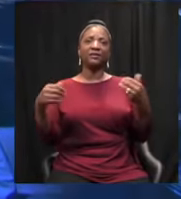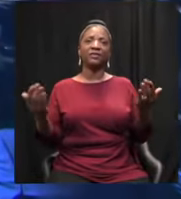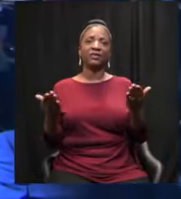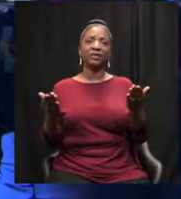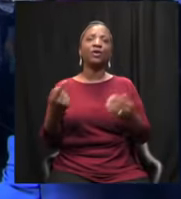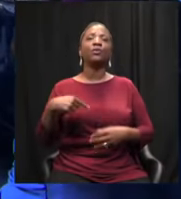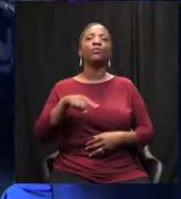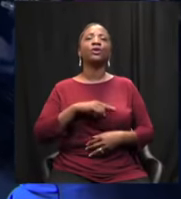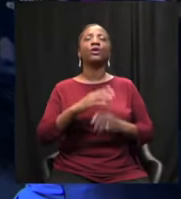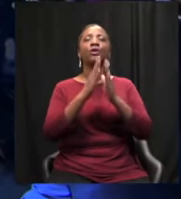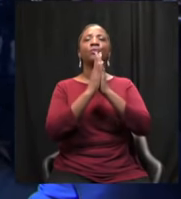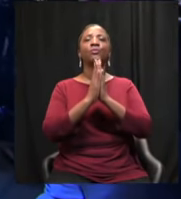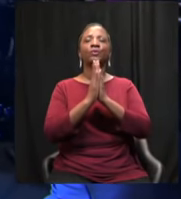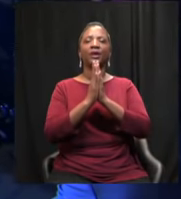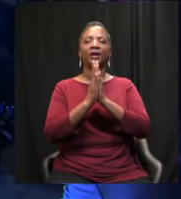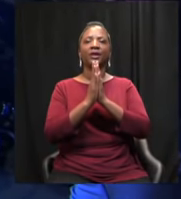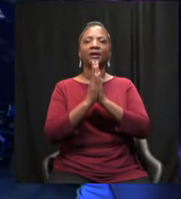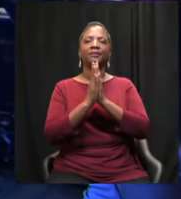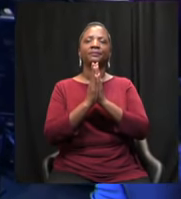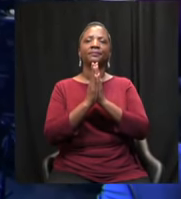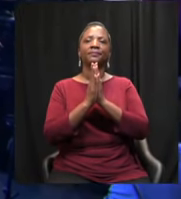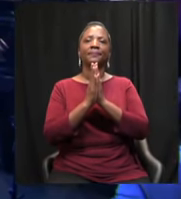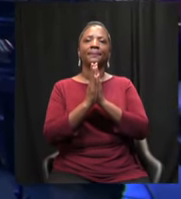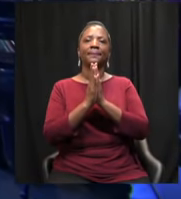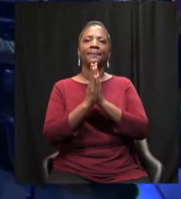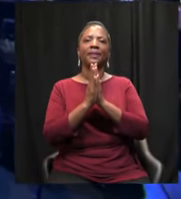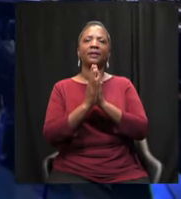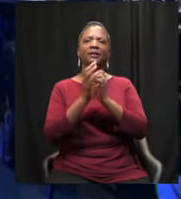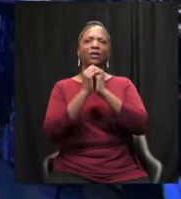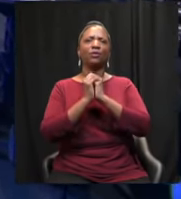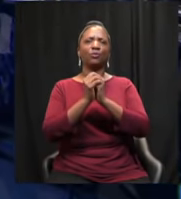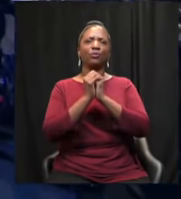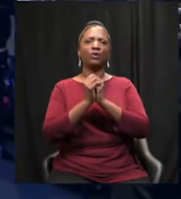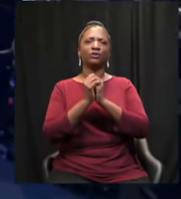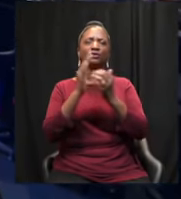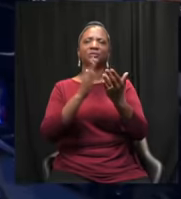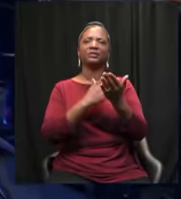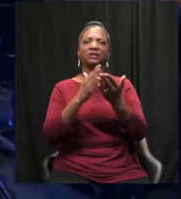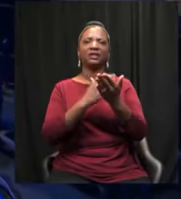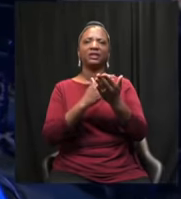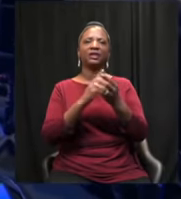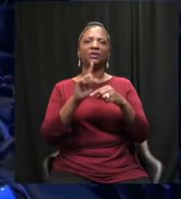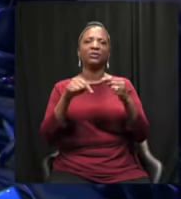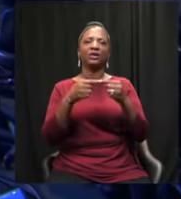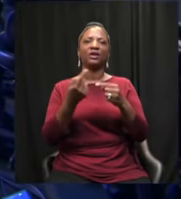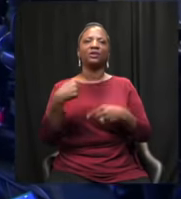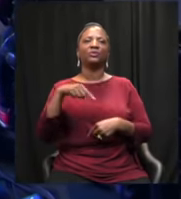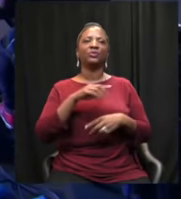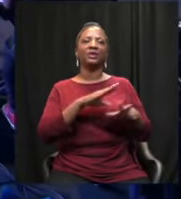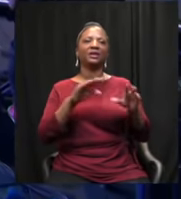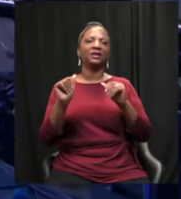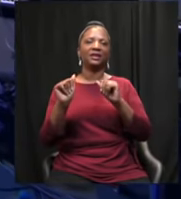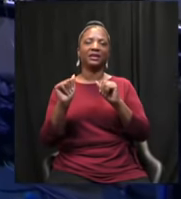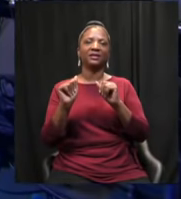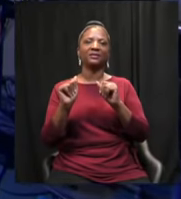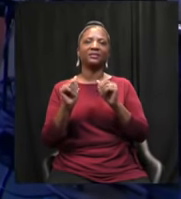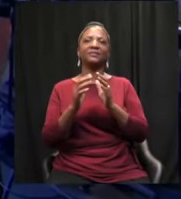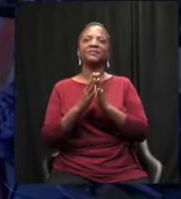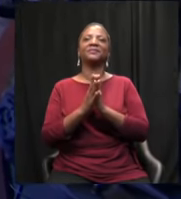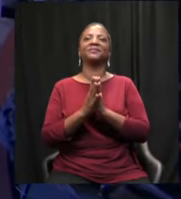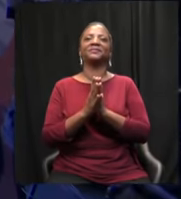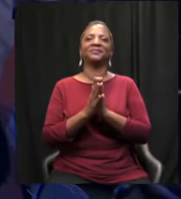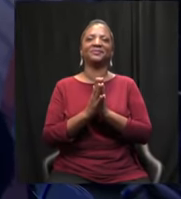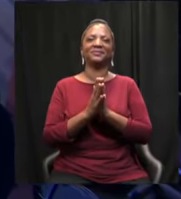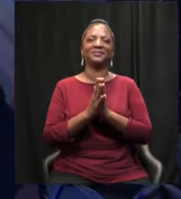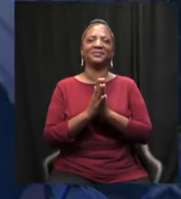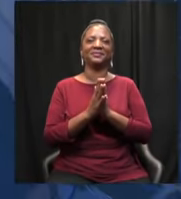we go pray and then they go give us some worship on our way out as we leave, all right? But as we leave, we want to offer this prayer. Final thing I